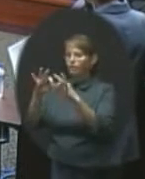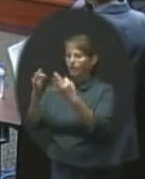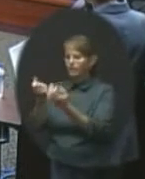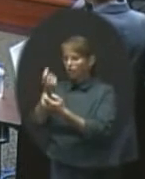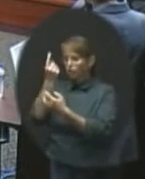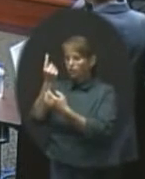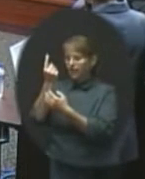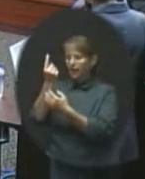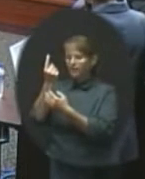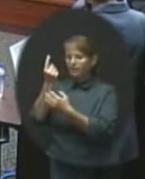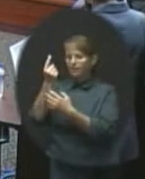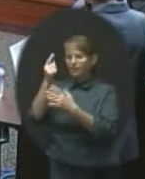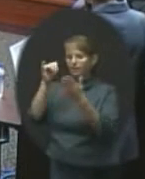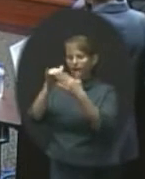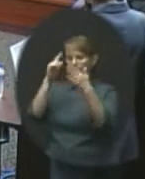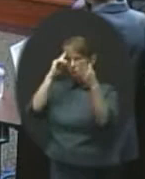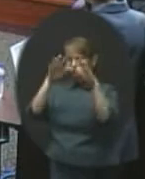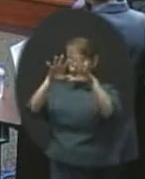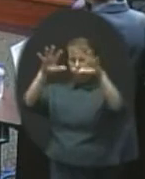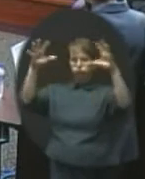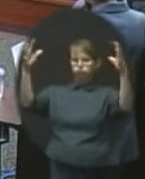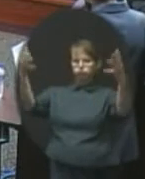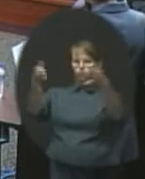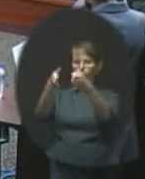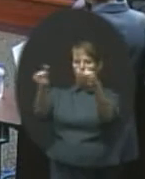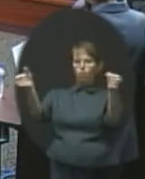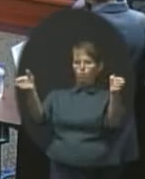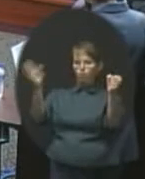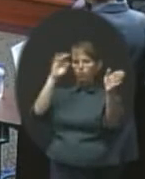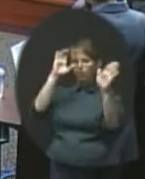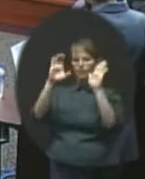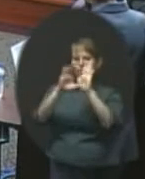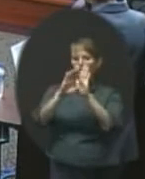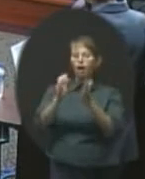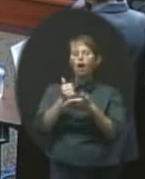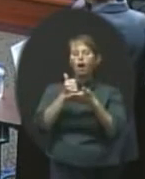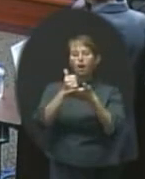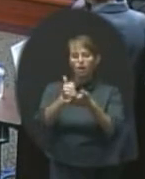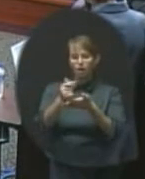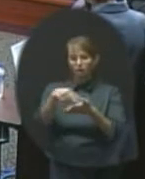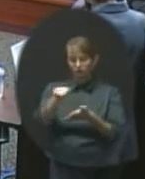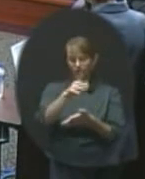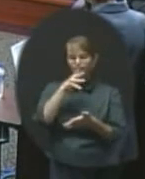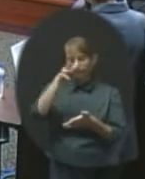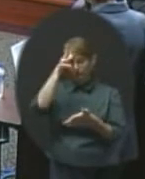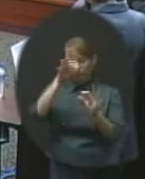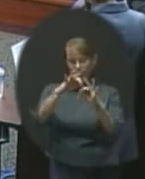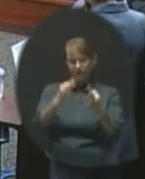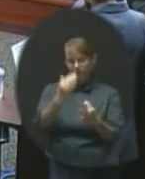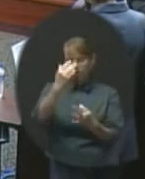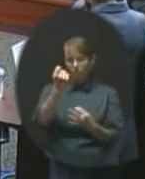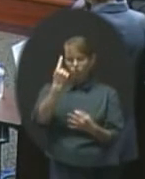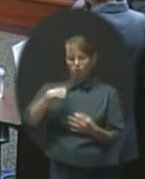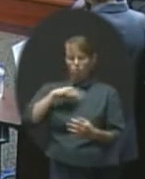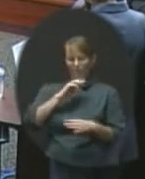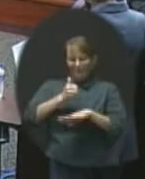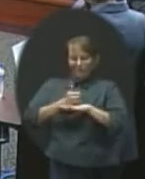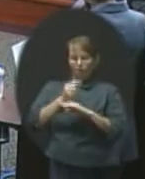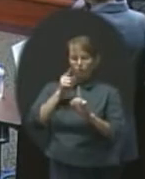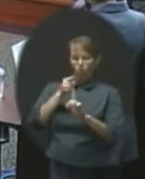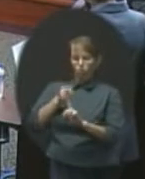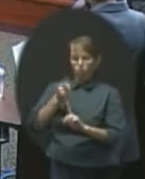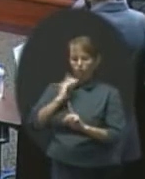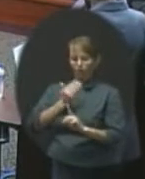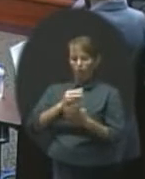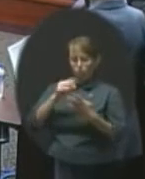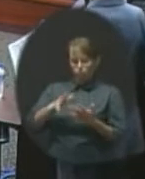but then have them understand that we set internal goals for excellence. We always have, and we will continue to do that. And I think that's how we